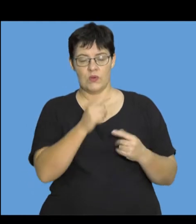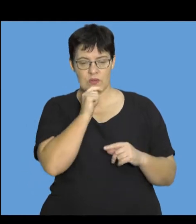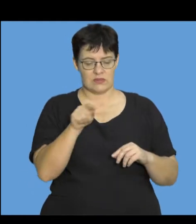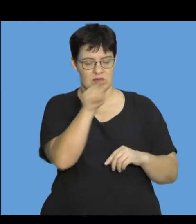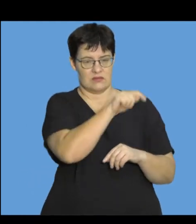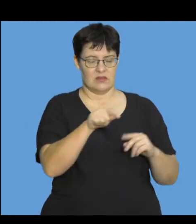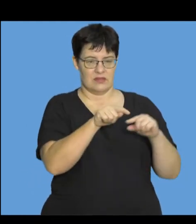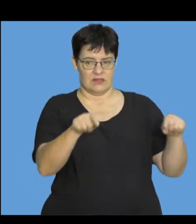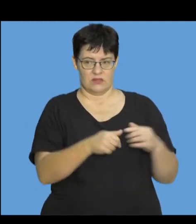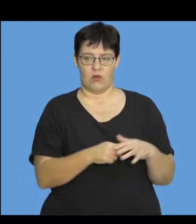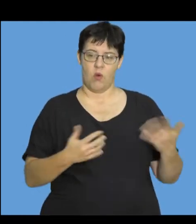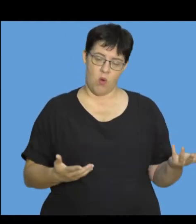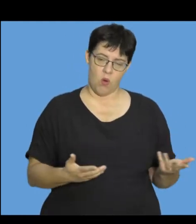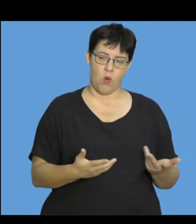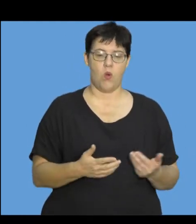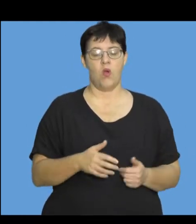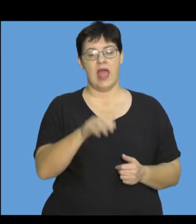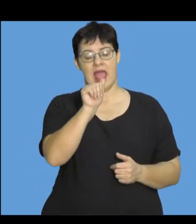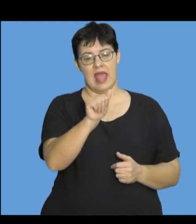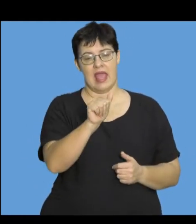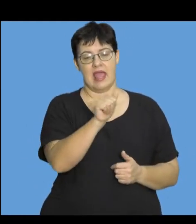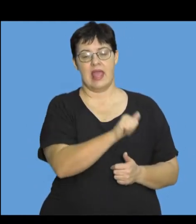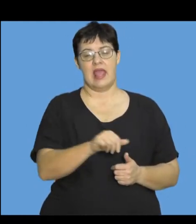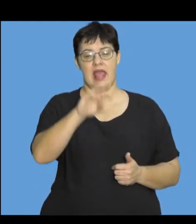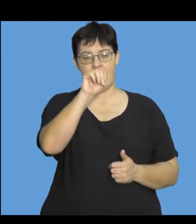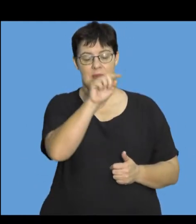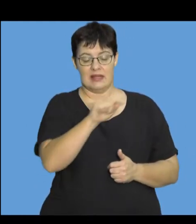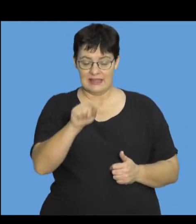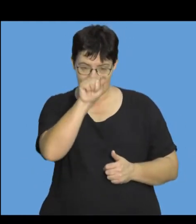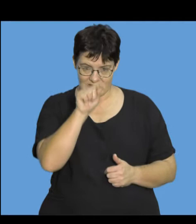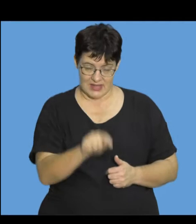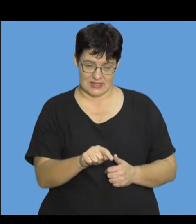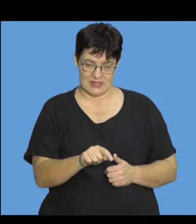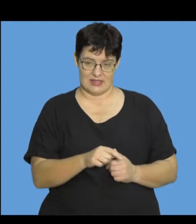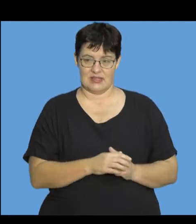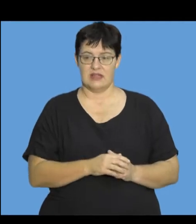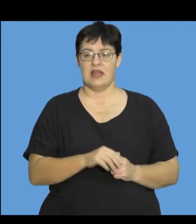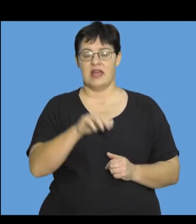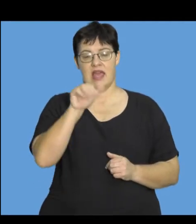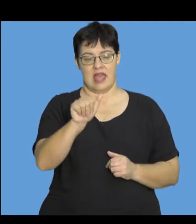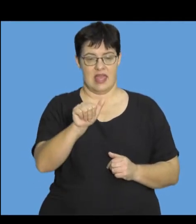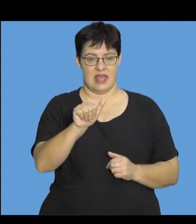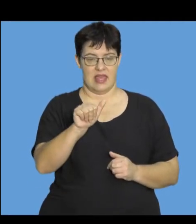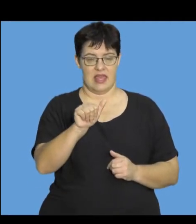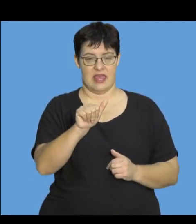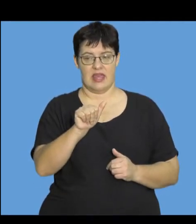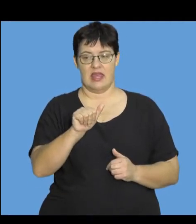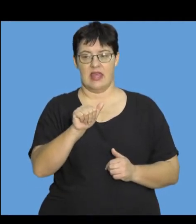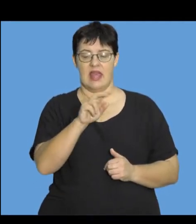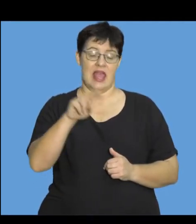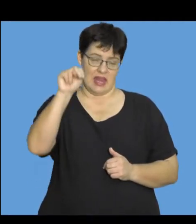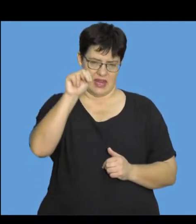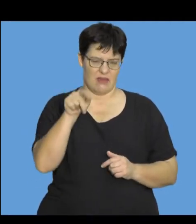you know it can also be a to the exponent of m divide by a to the exponent of